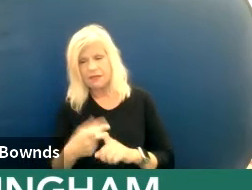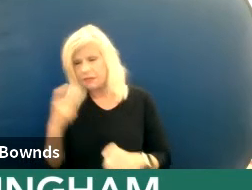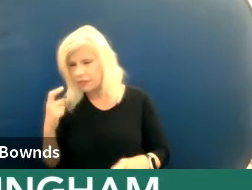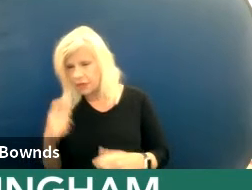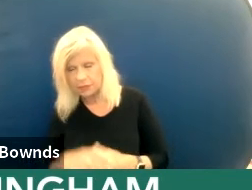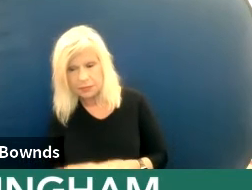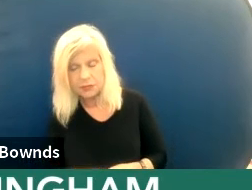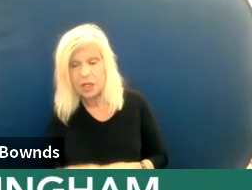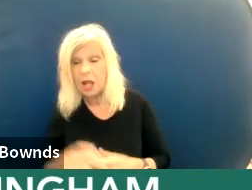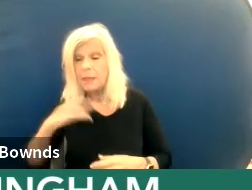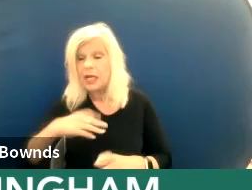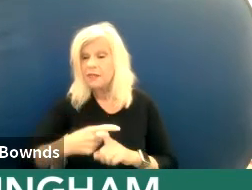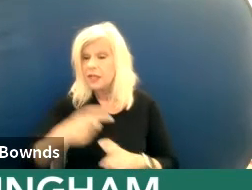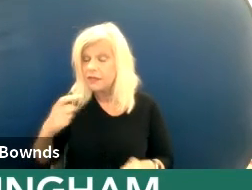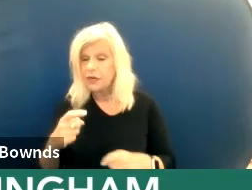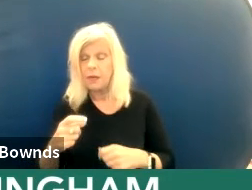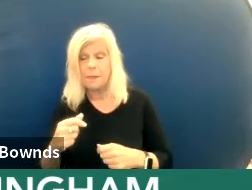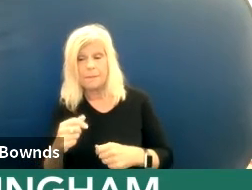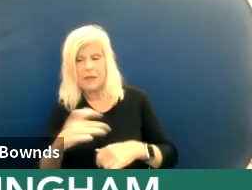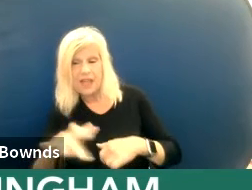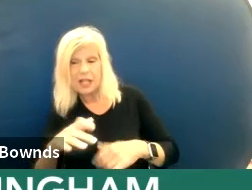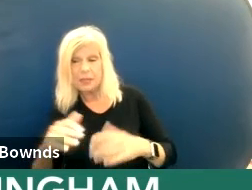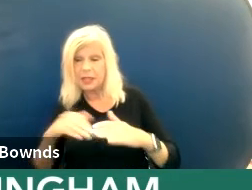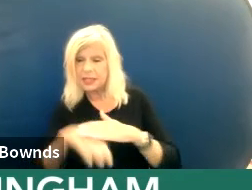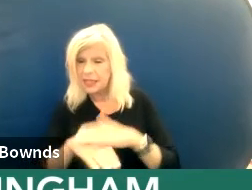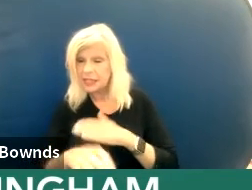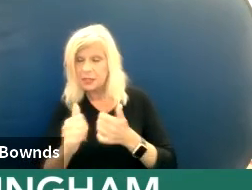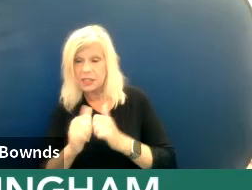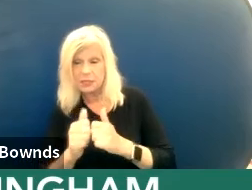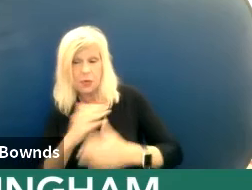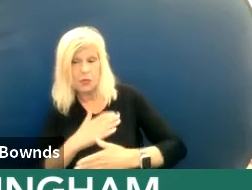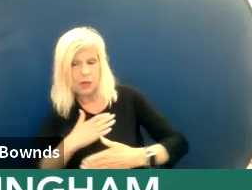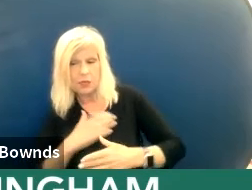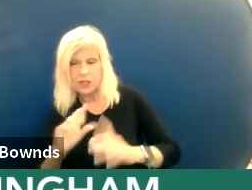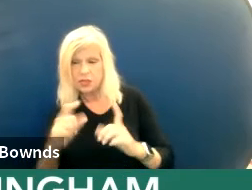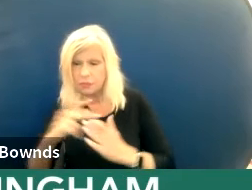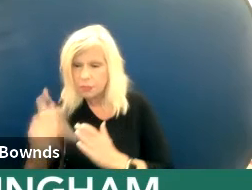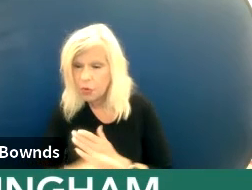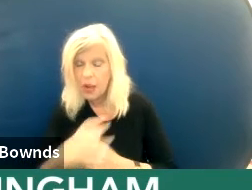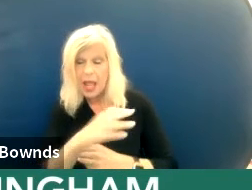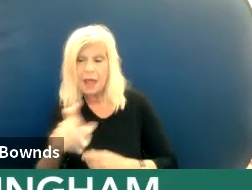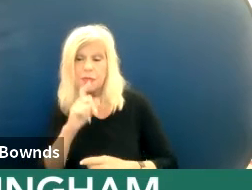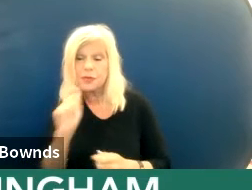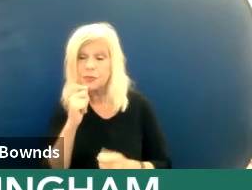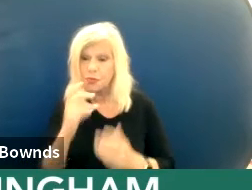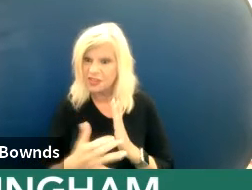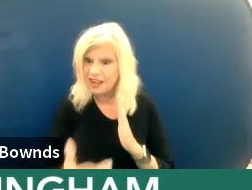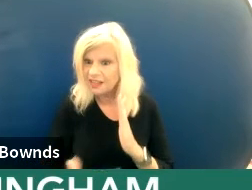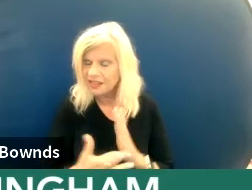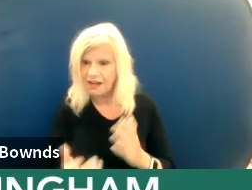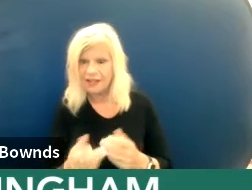from. I benefited from the availability and accessibility of sport and recreation programs and the really cool technology to